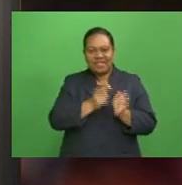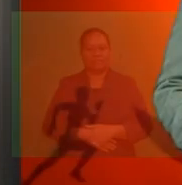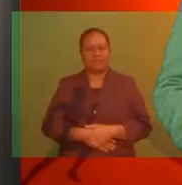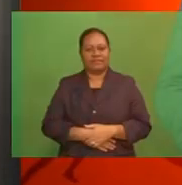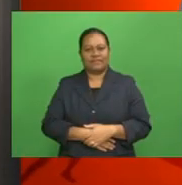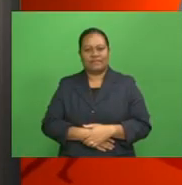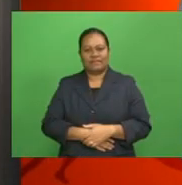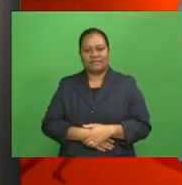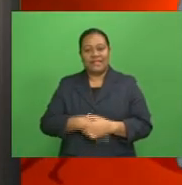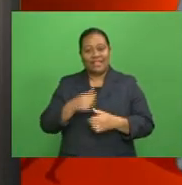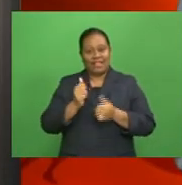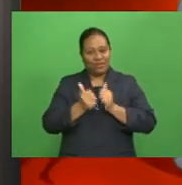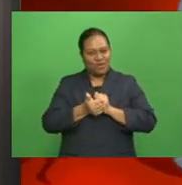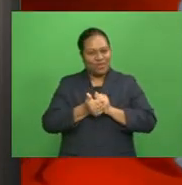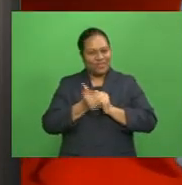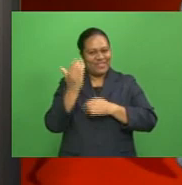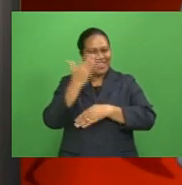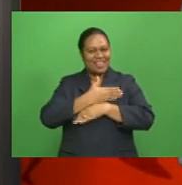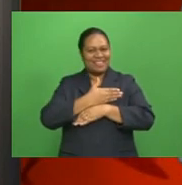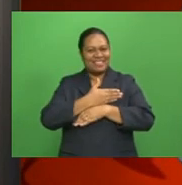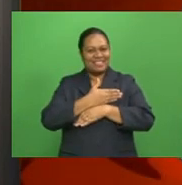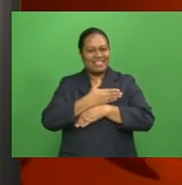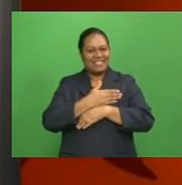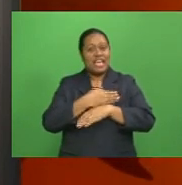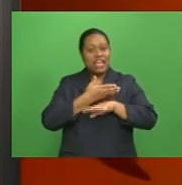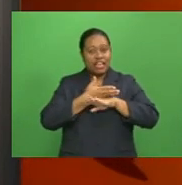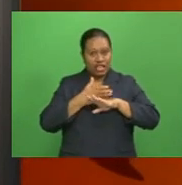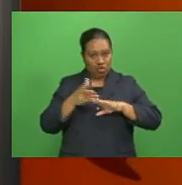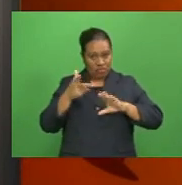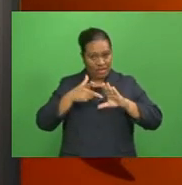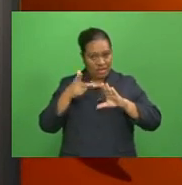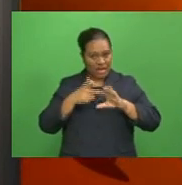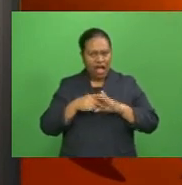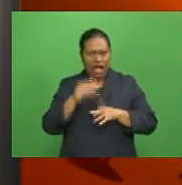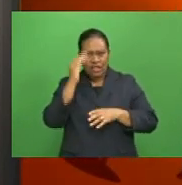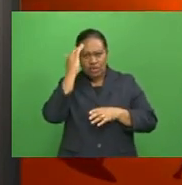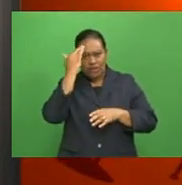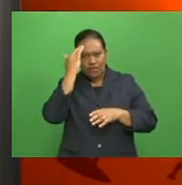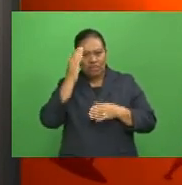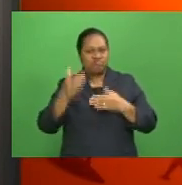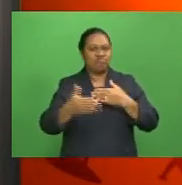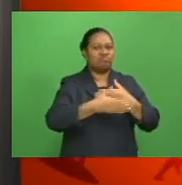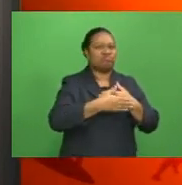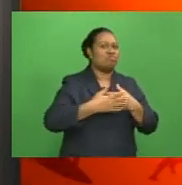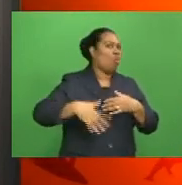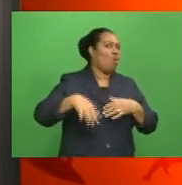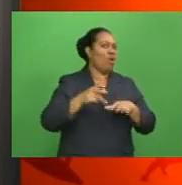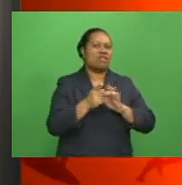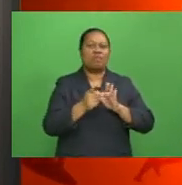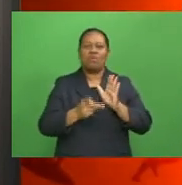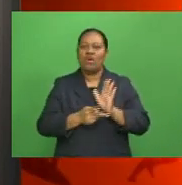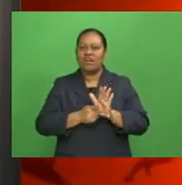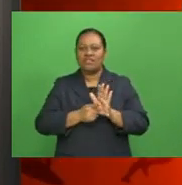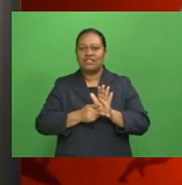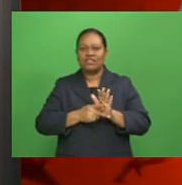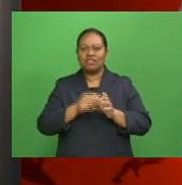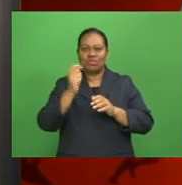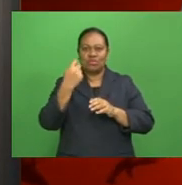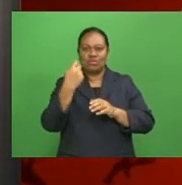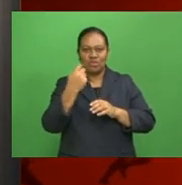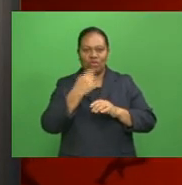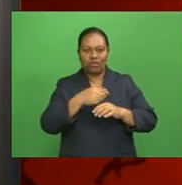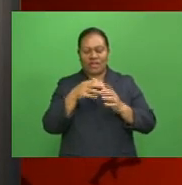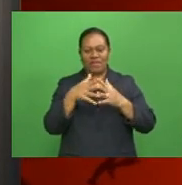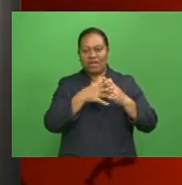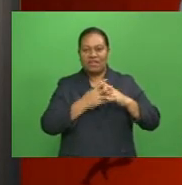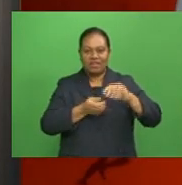career. That's it from Sports Tonight. Coming up in new media, Facebook closes political ads loophole ahead of US election. This and